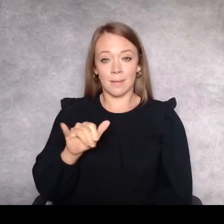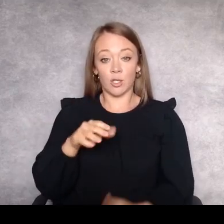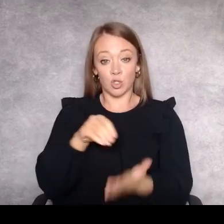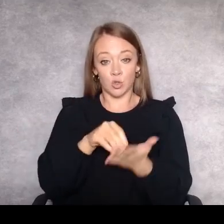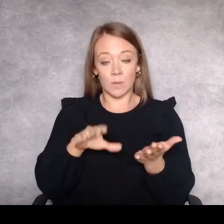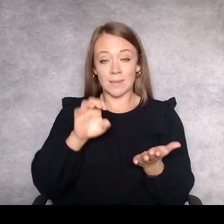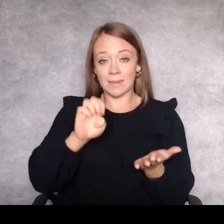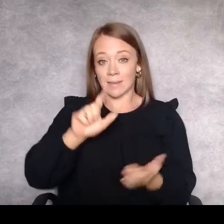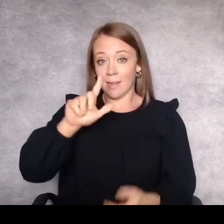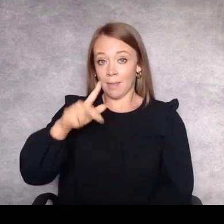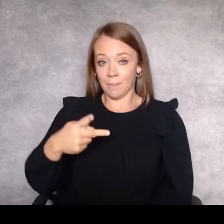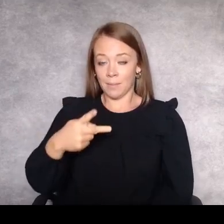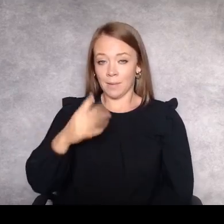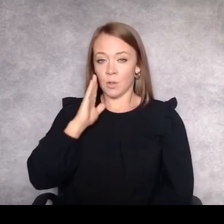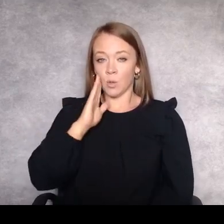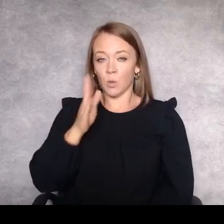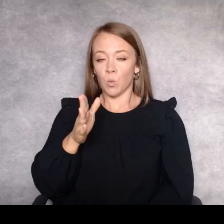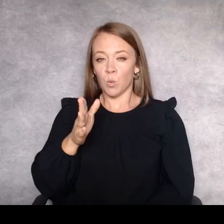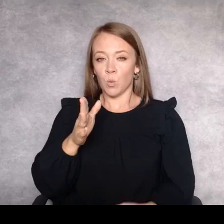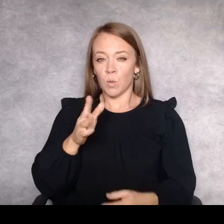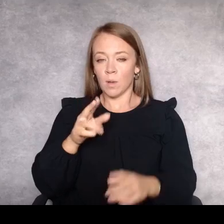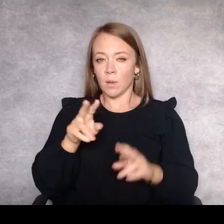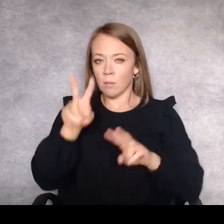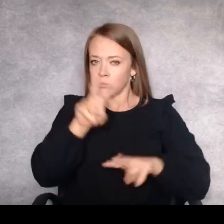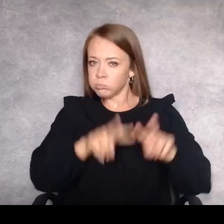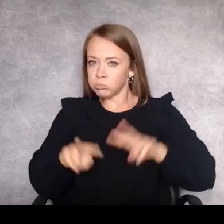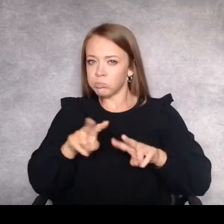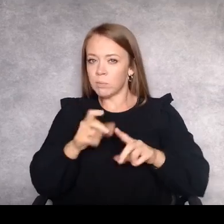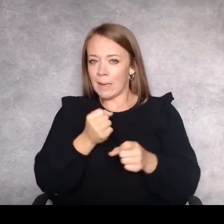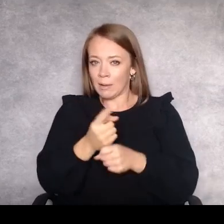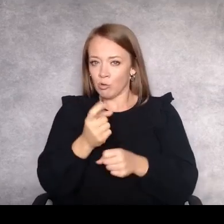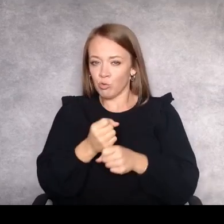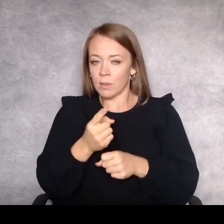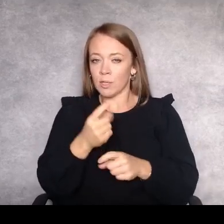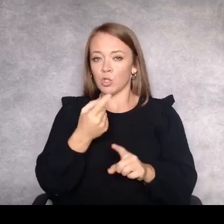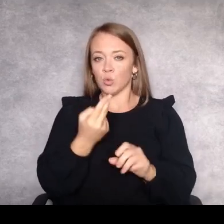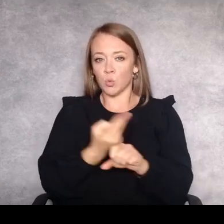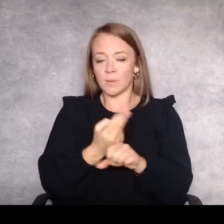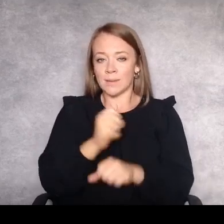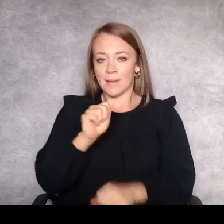a student's ELP is measured annually using the